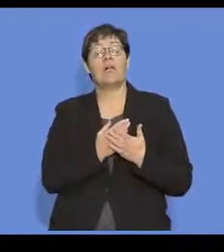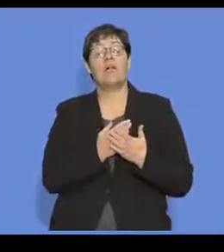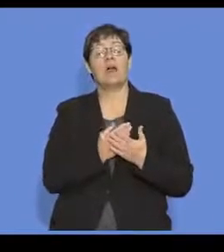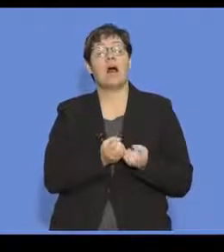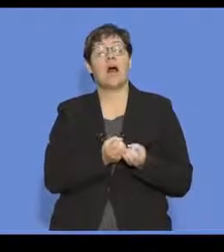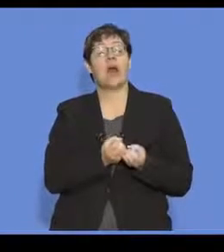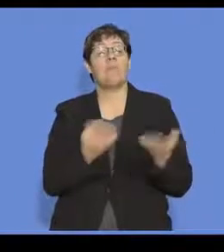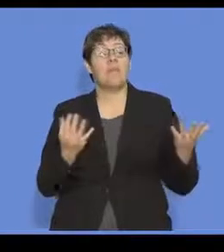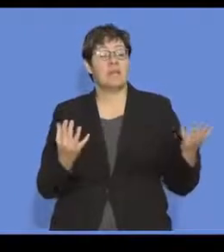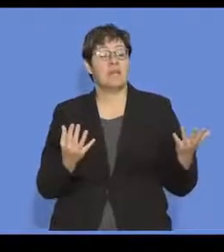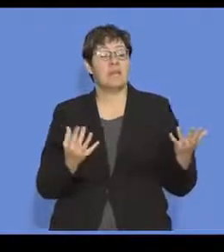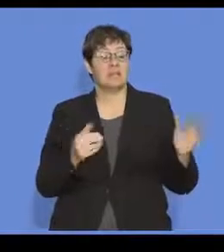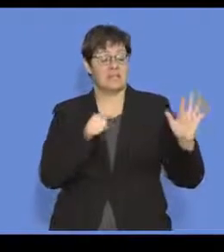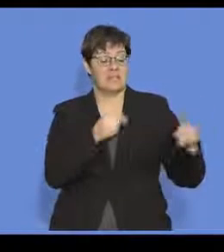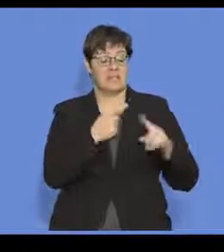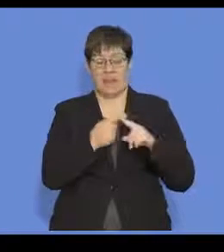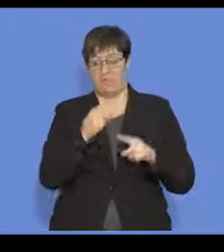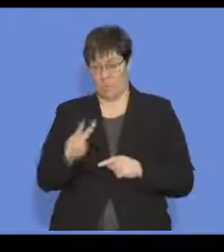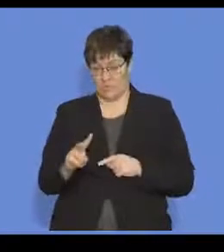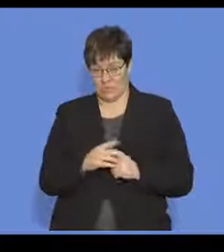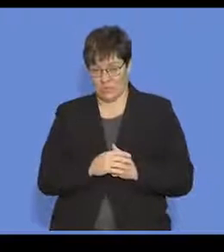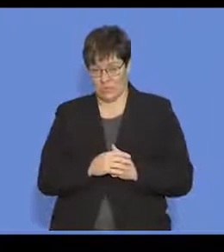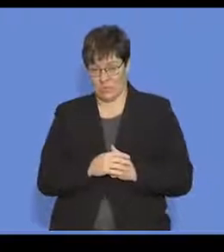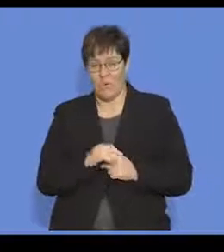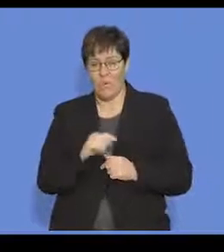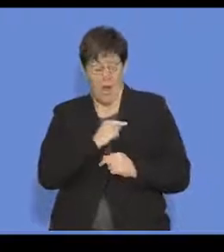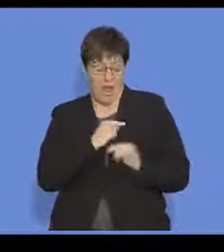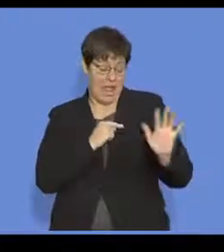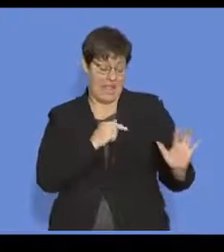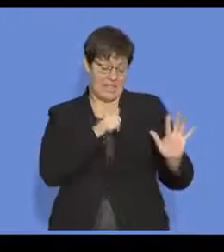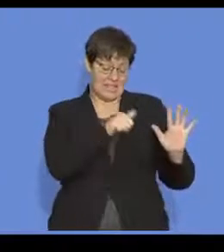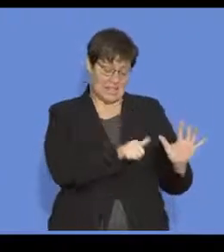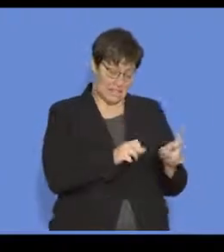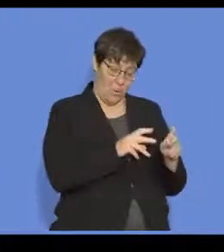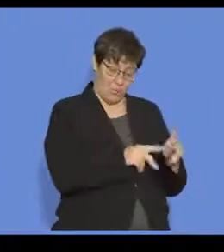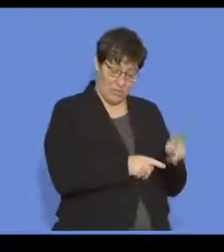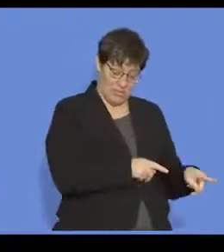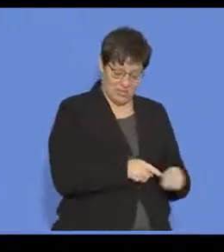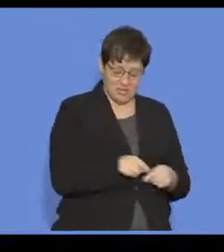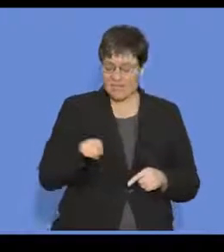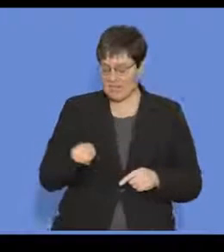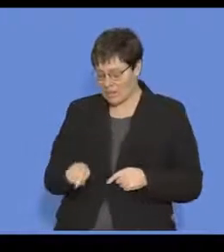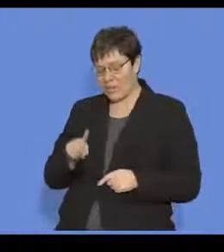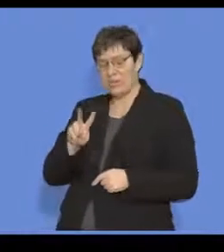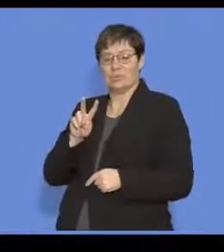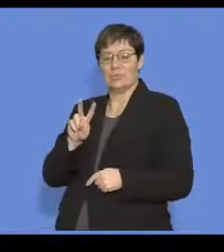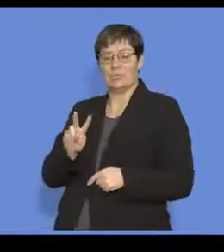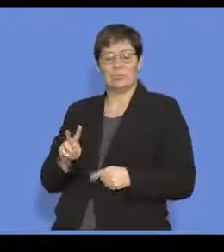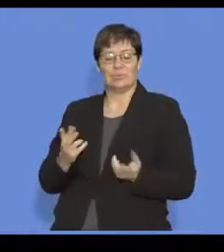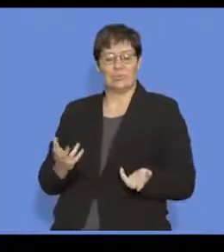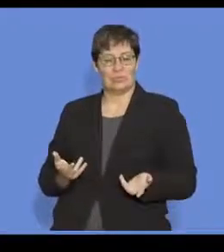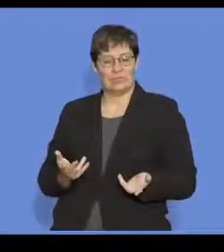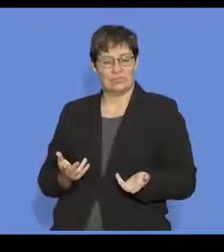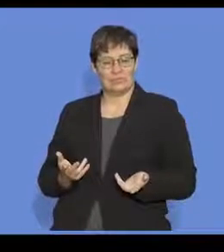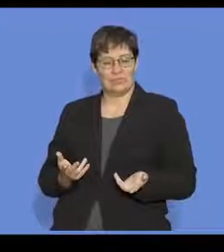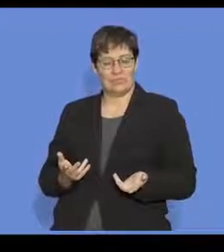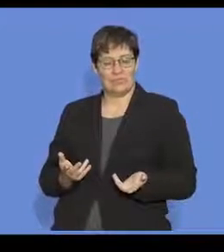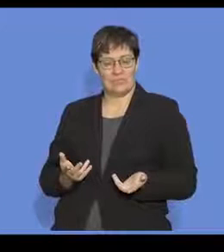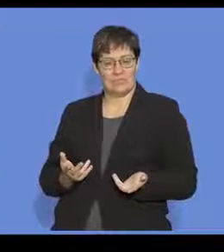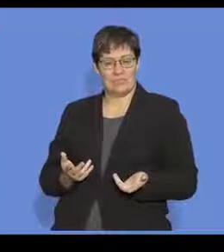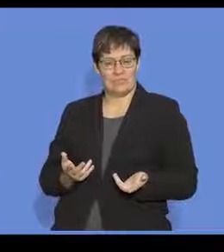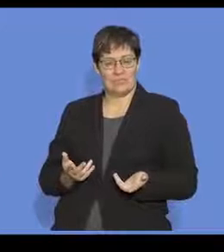there are 6 times 2 possible outcomes. How do we get that? Because how many outcomes